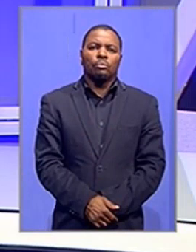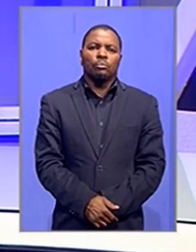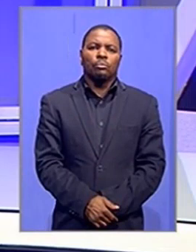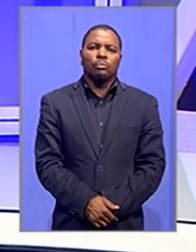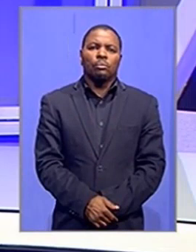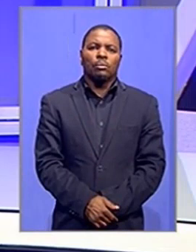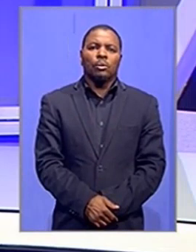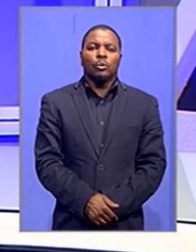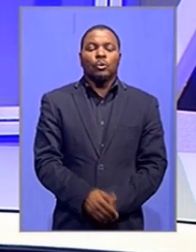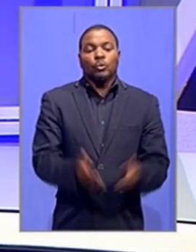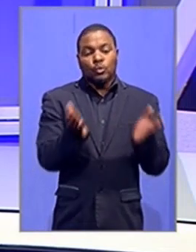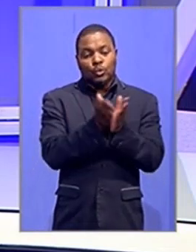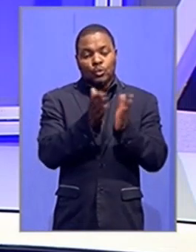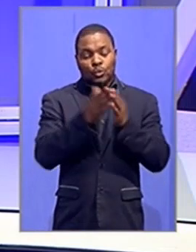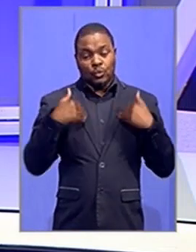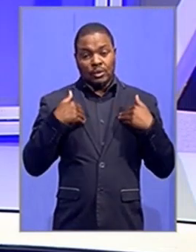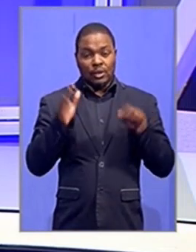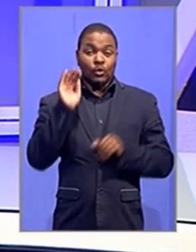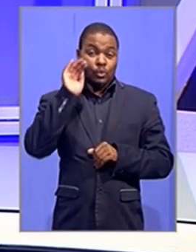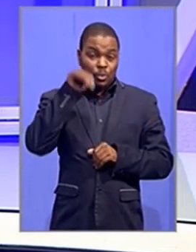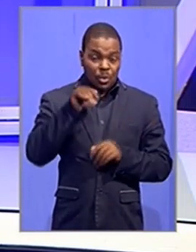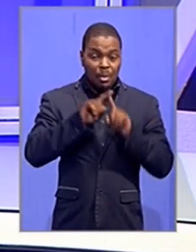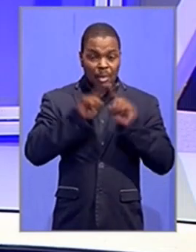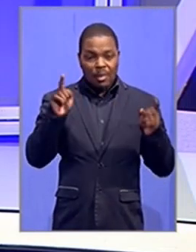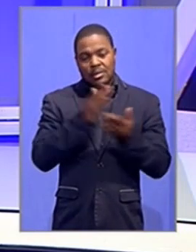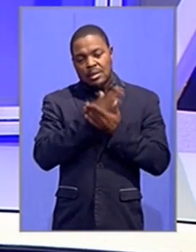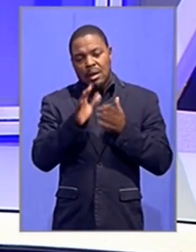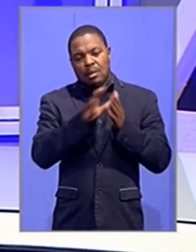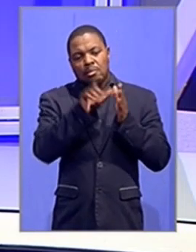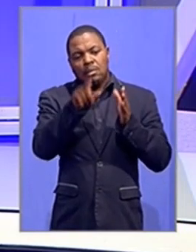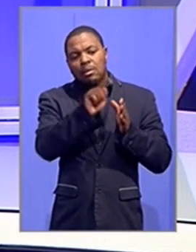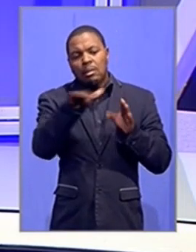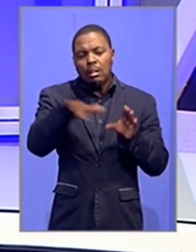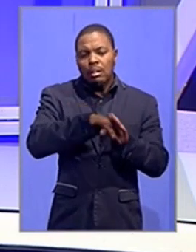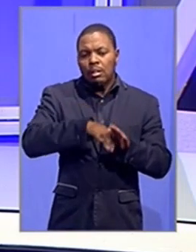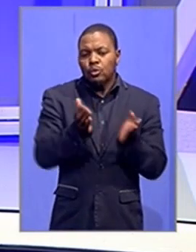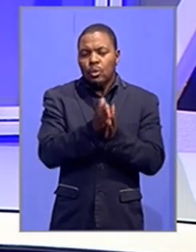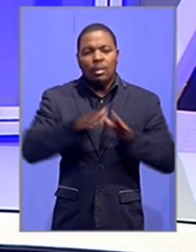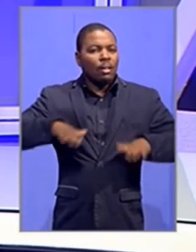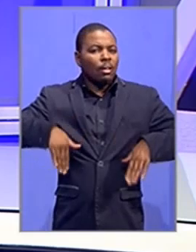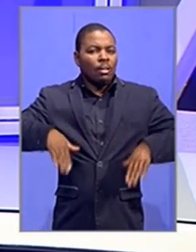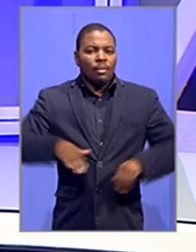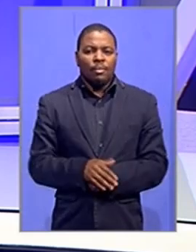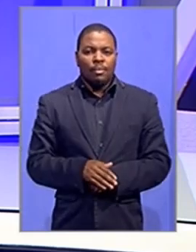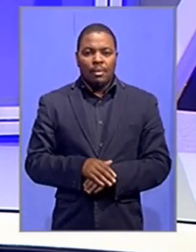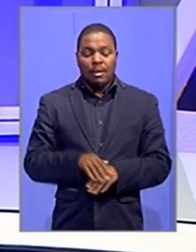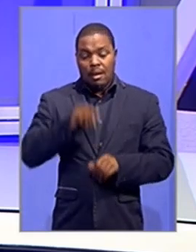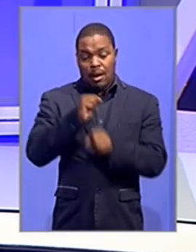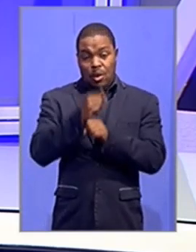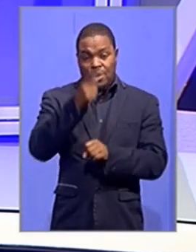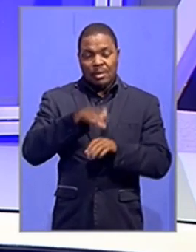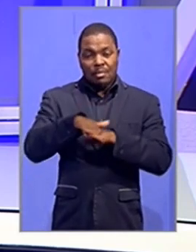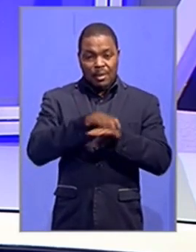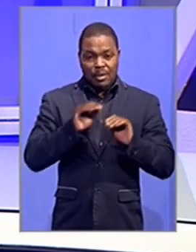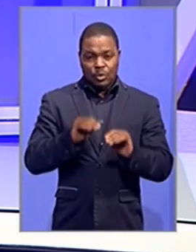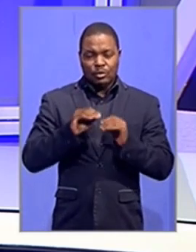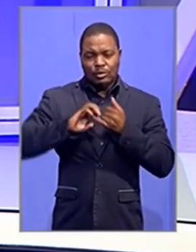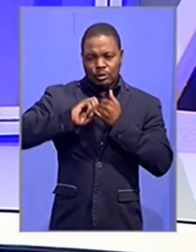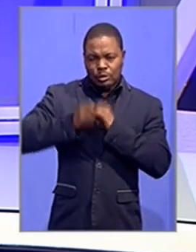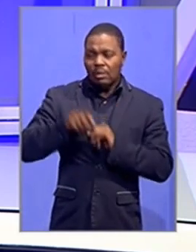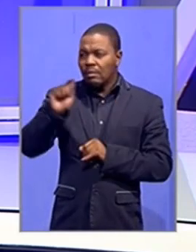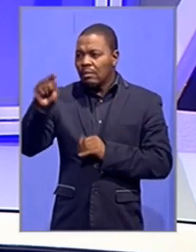Jaaka fa ngwaga di thuto o simolola ka moso barutwana bangwe ba santse ba isi ba bone diphatla kwa dikolong. Lefapha la thuto mo Gauteng le dira ka natla go thusa